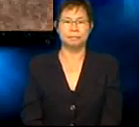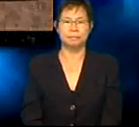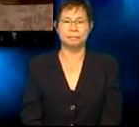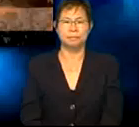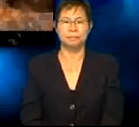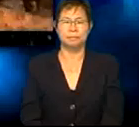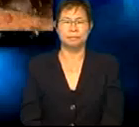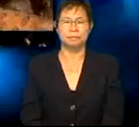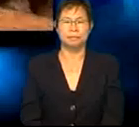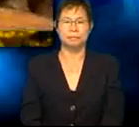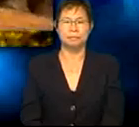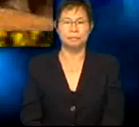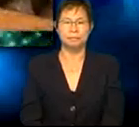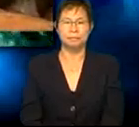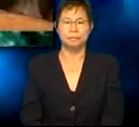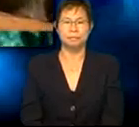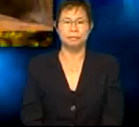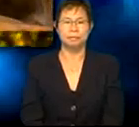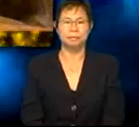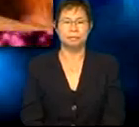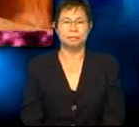the brain is a coordinator.